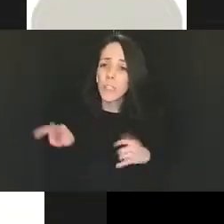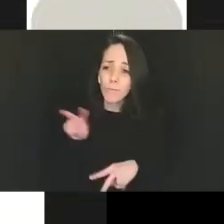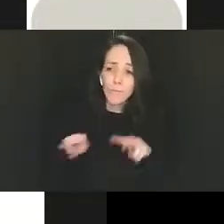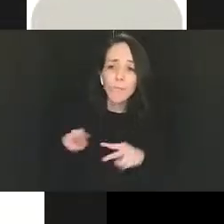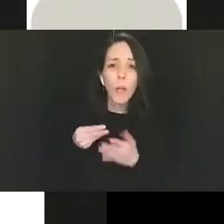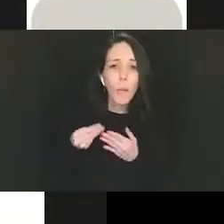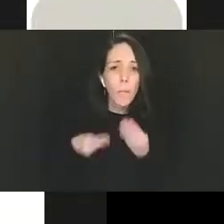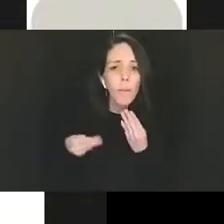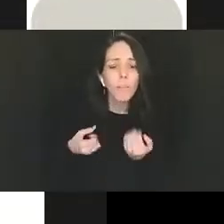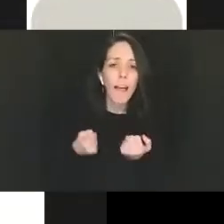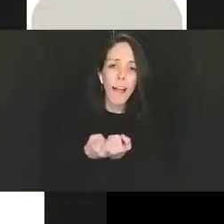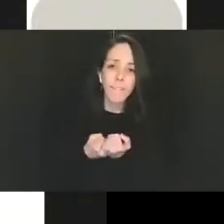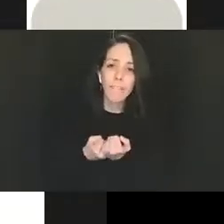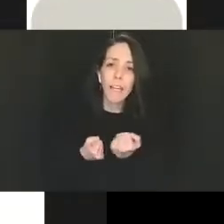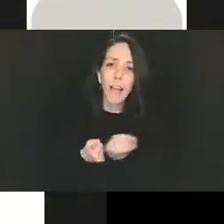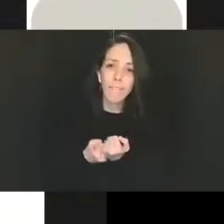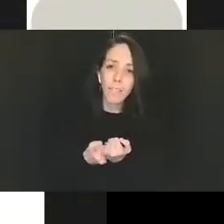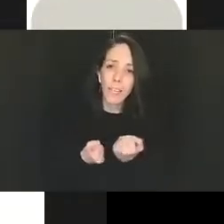advocate.